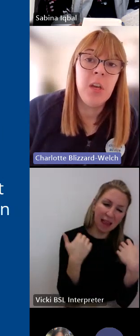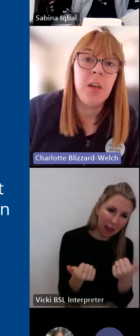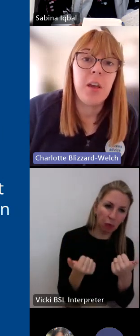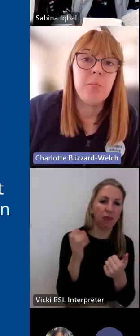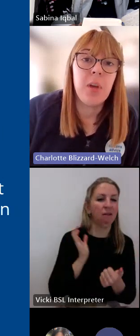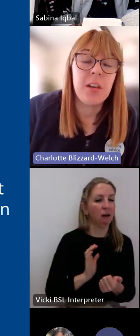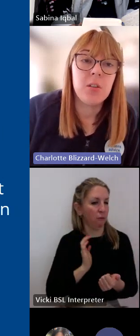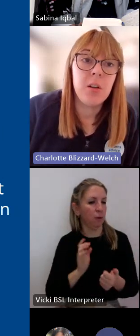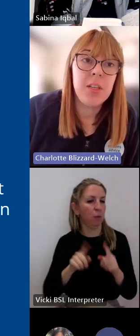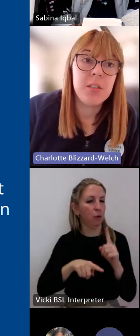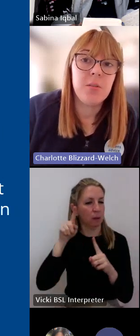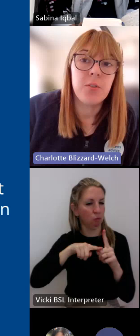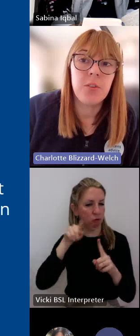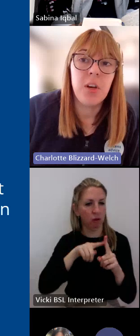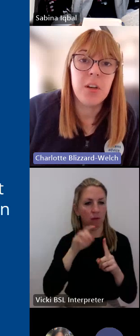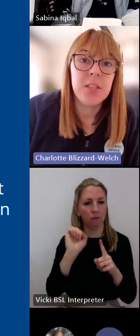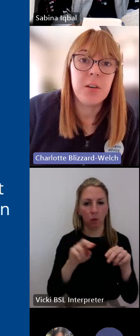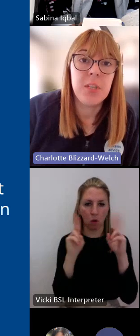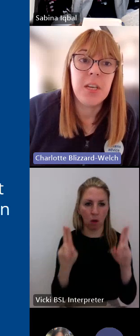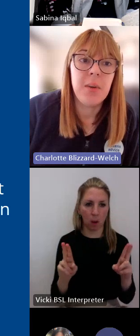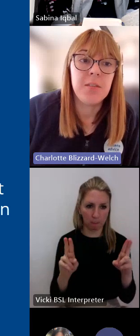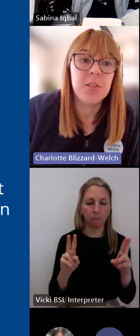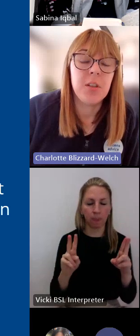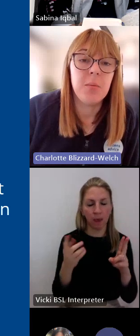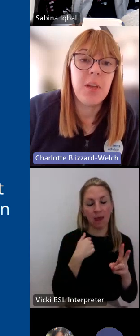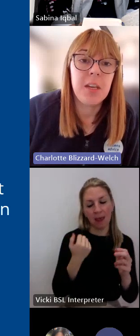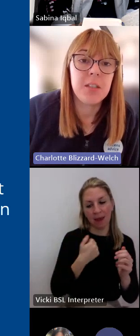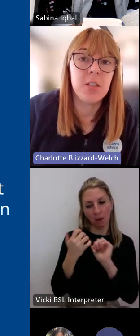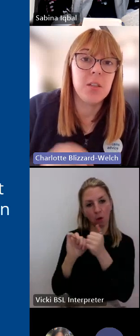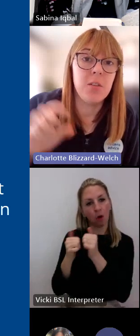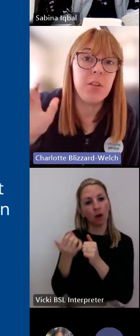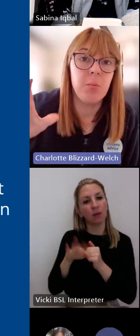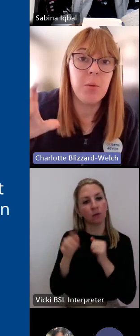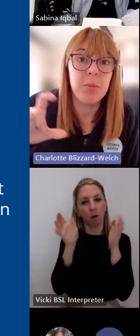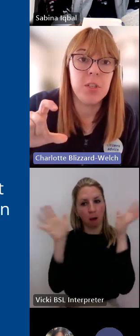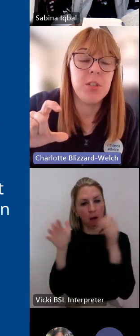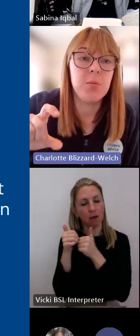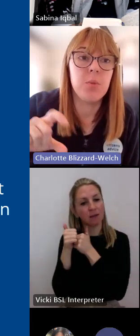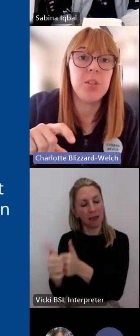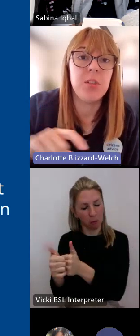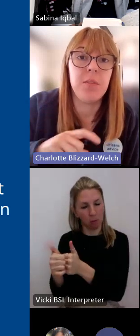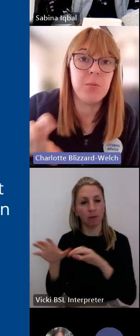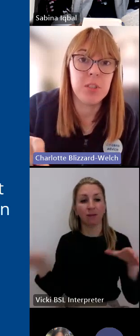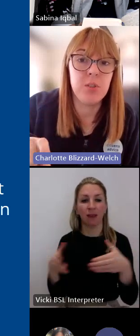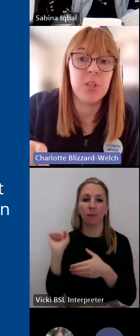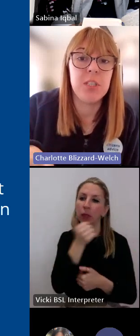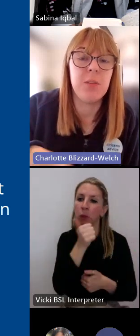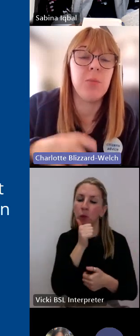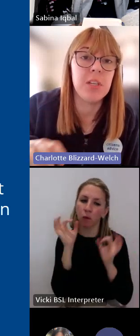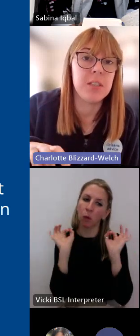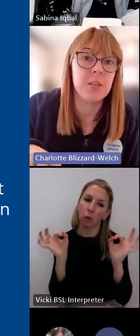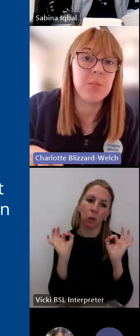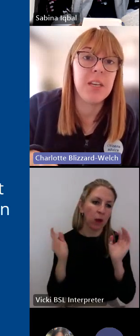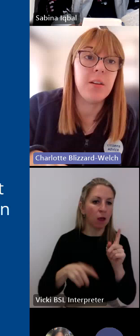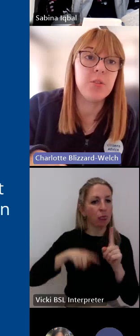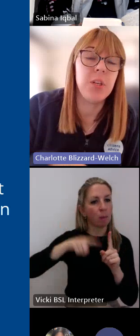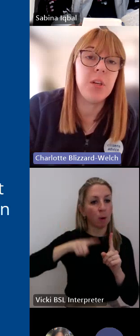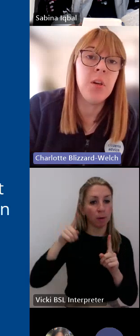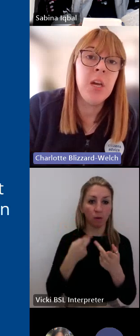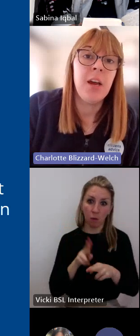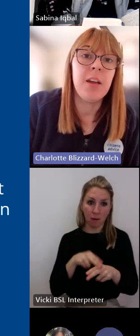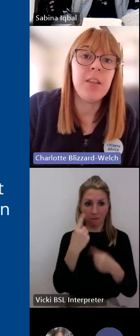temperature. And our colleagues over on the Hearts Help team have some excellent thermometers, which if anyone's interested in, we can get some sent